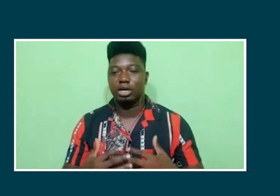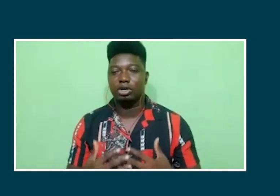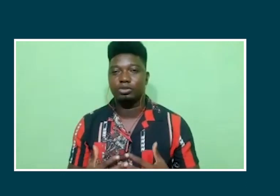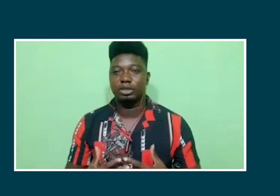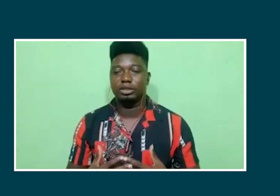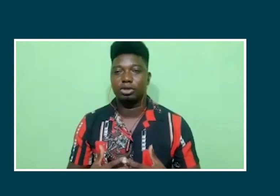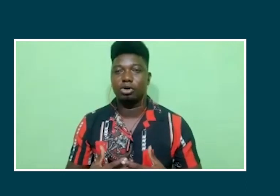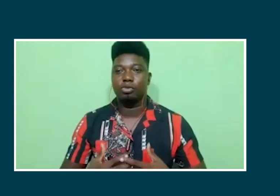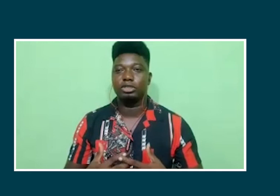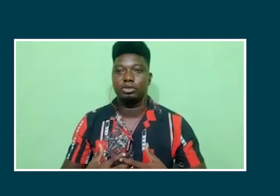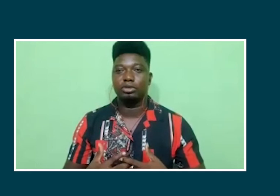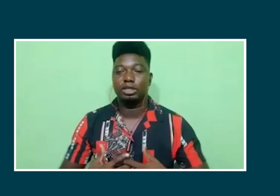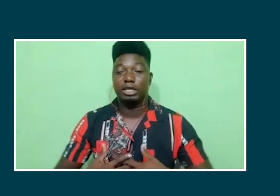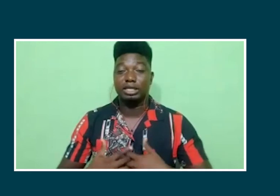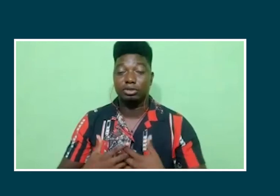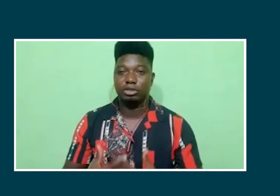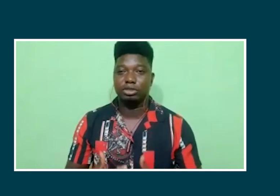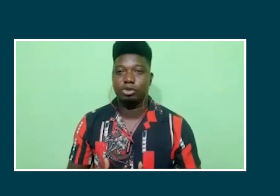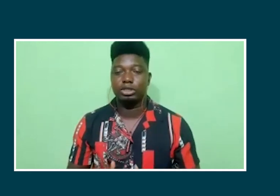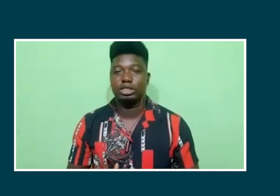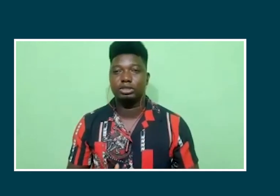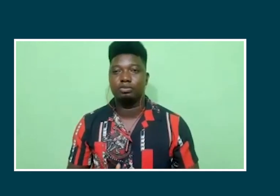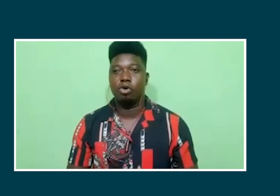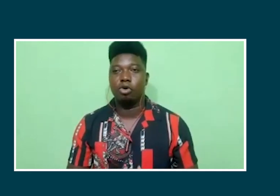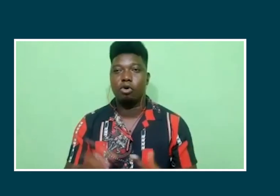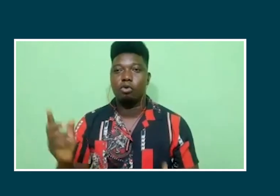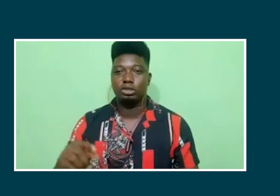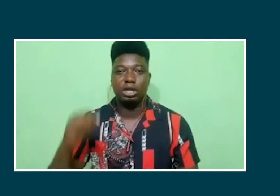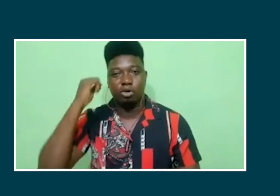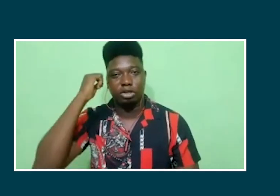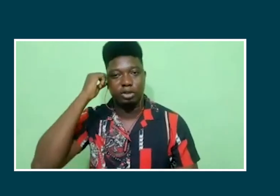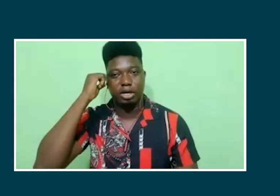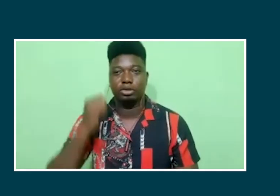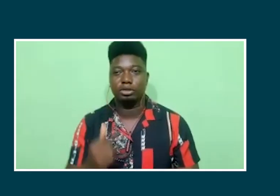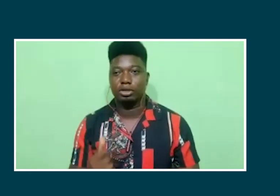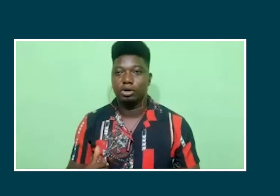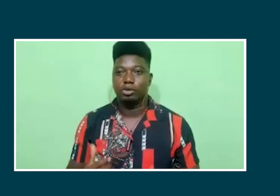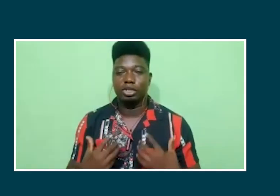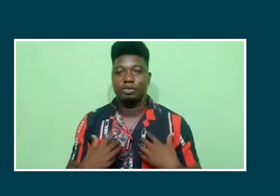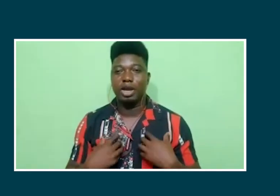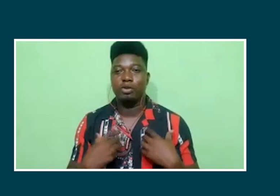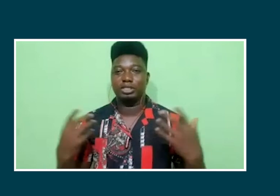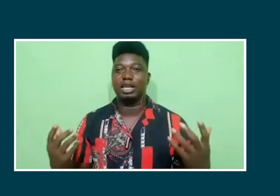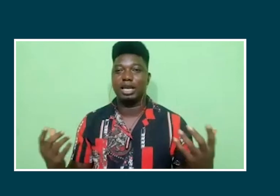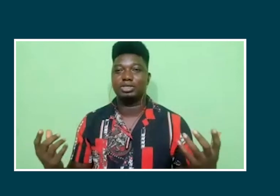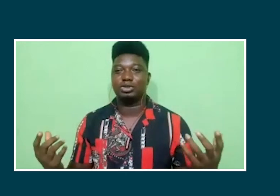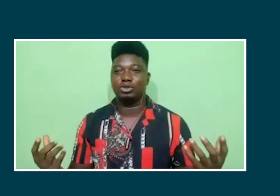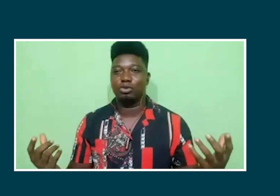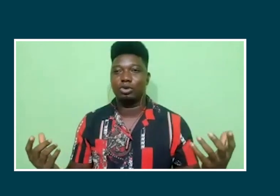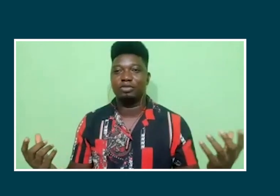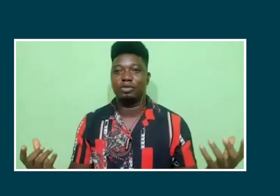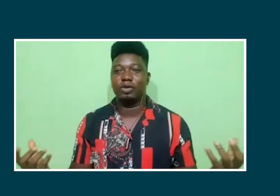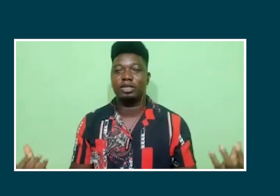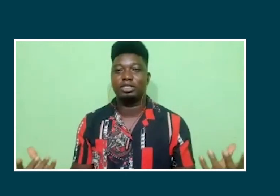of women are doing to their husband, or girls are doing to the boys, is more worse than what the men are doing. But the men we see,